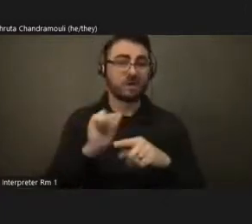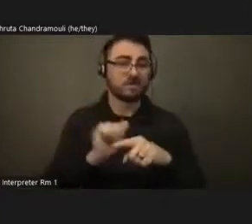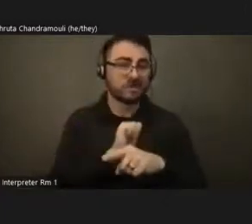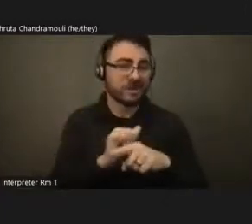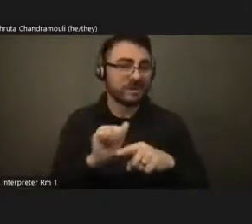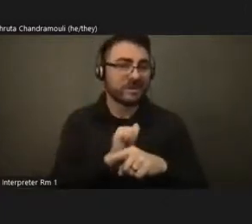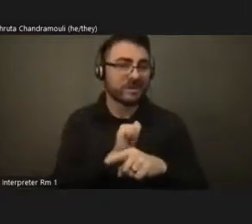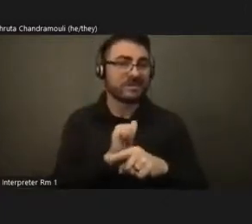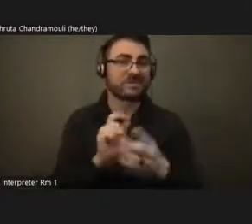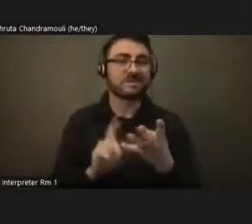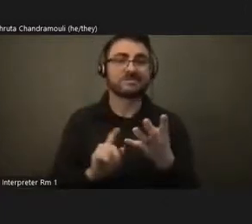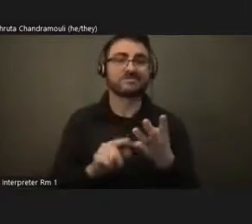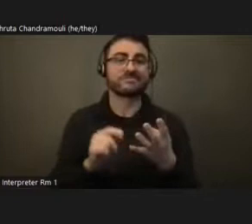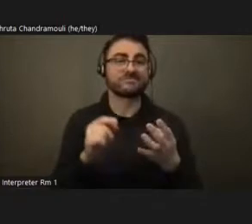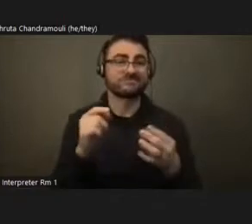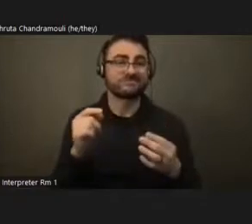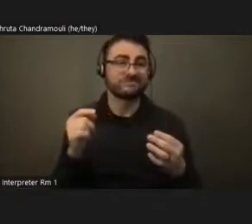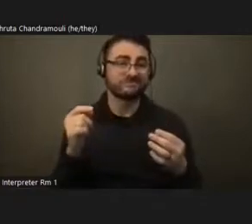access healthcare,